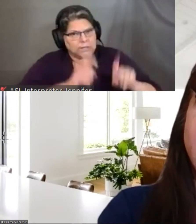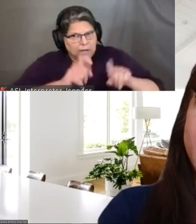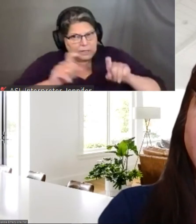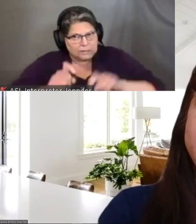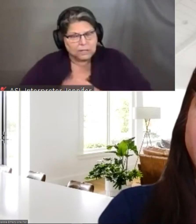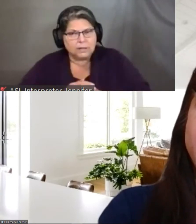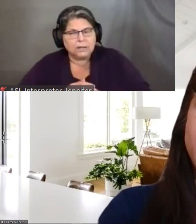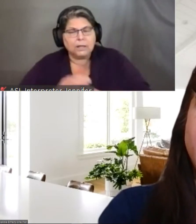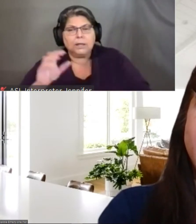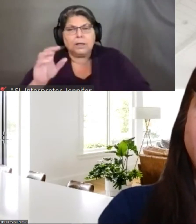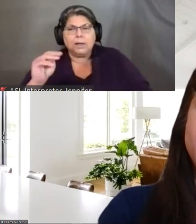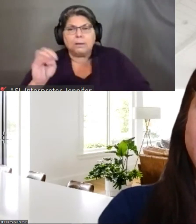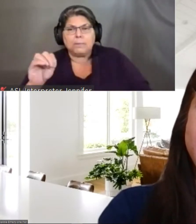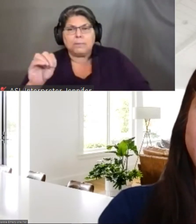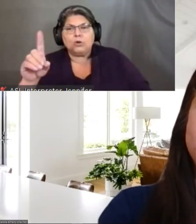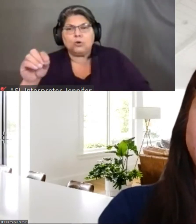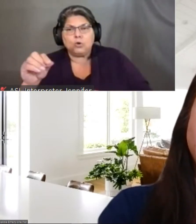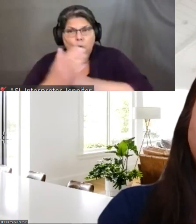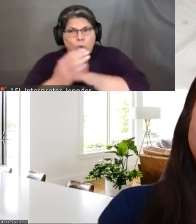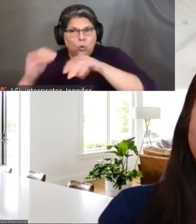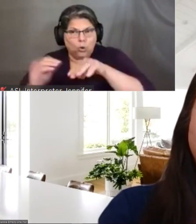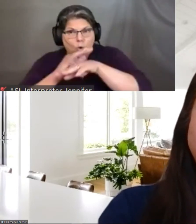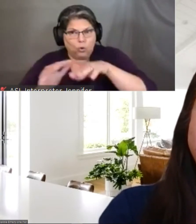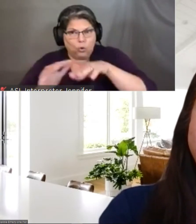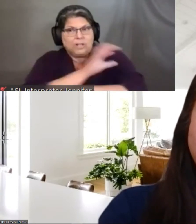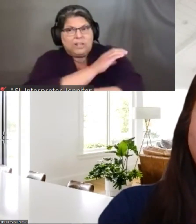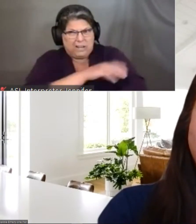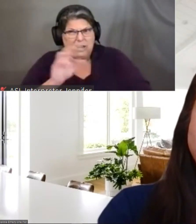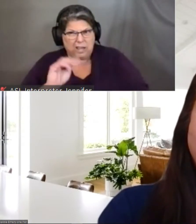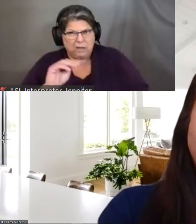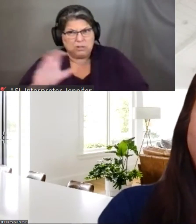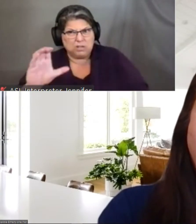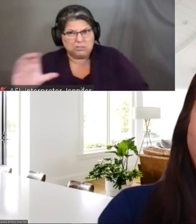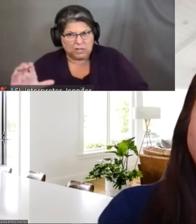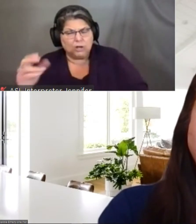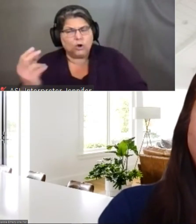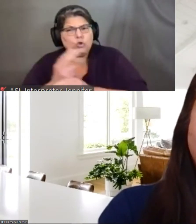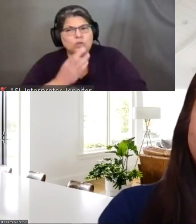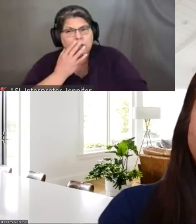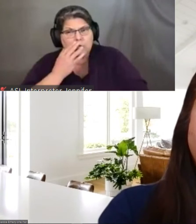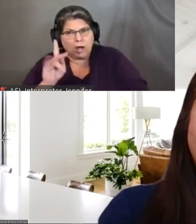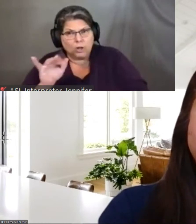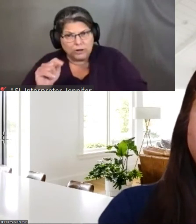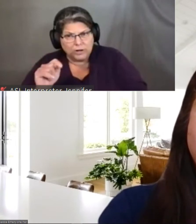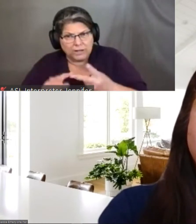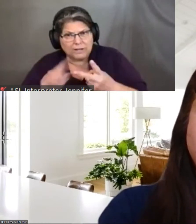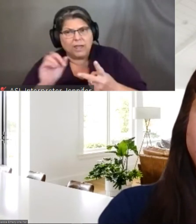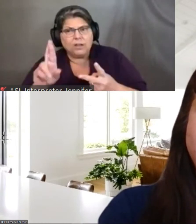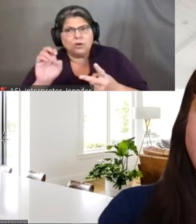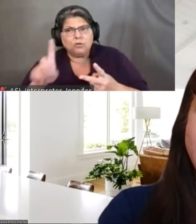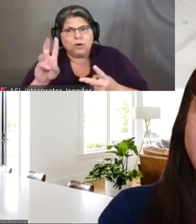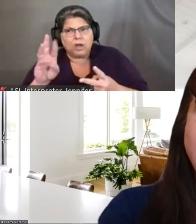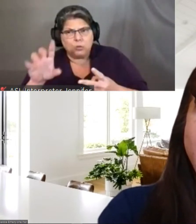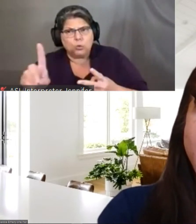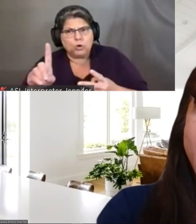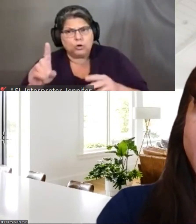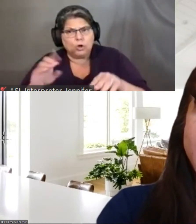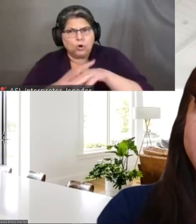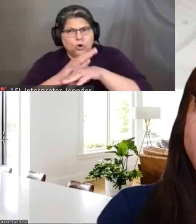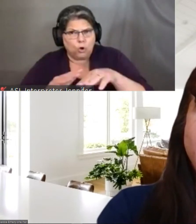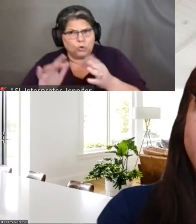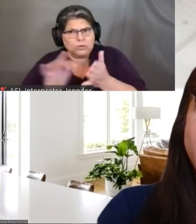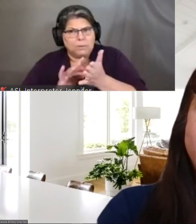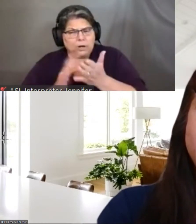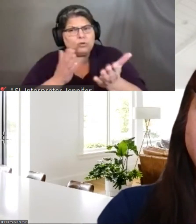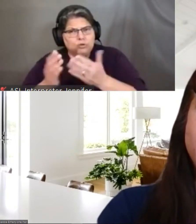Coast Clinic has been doing regular testing using the color kits, as well as Redwood Coast Medical Services.